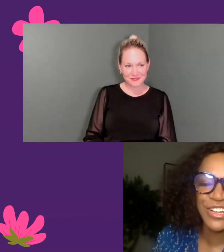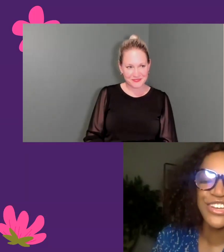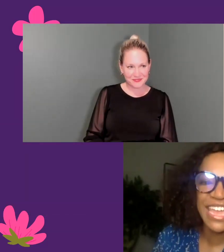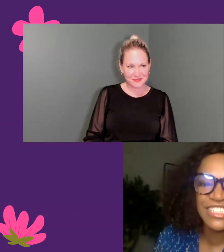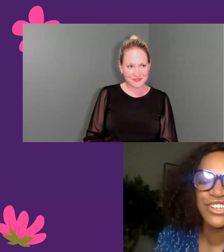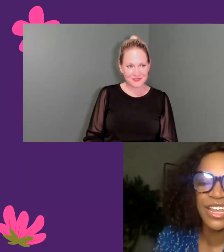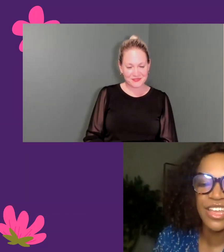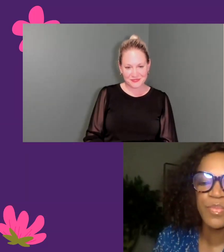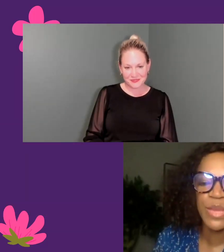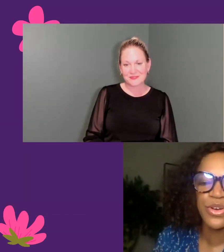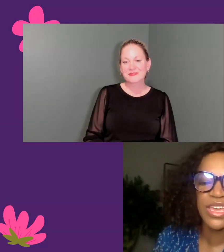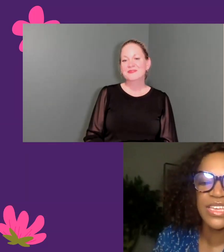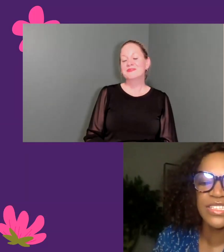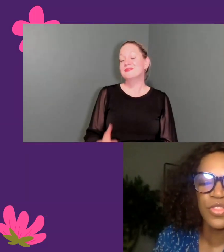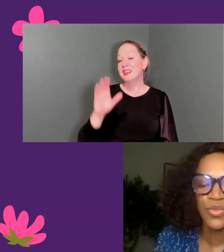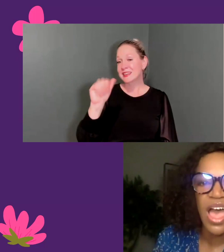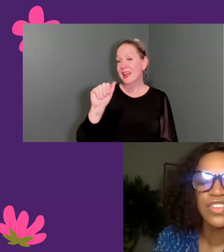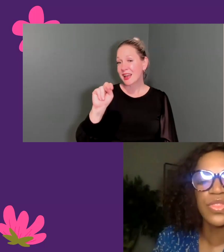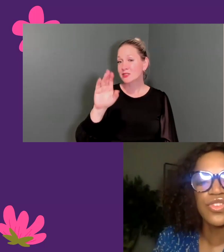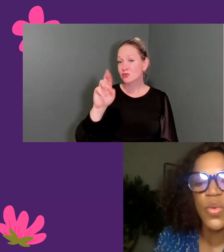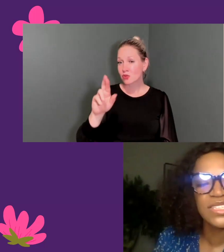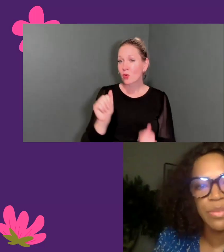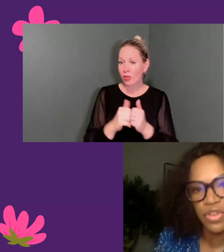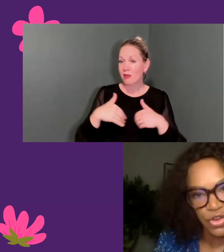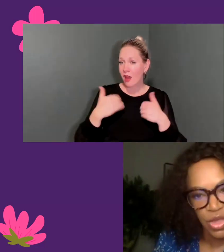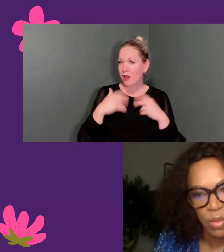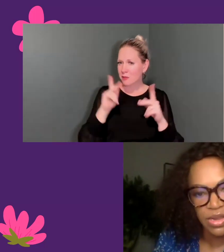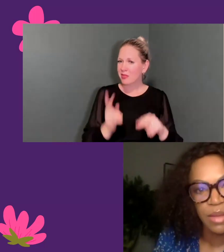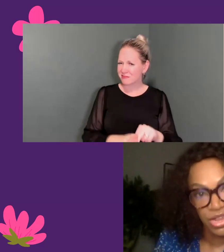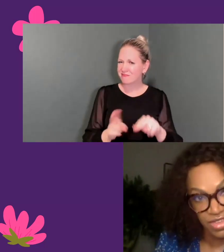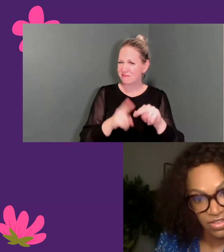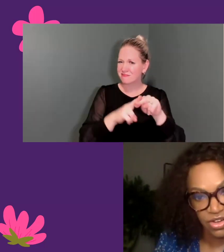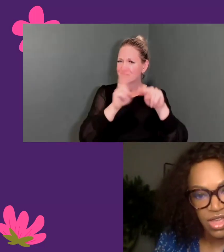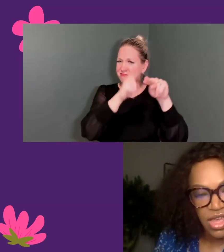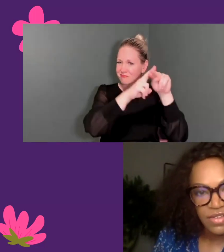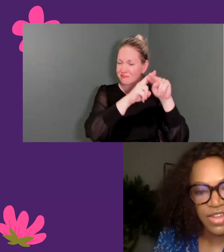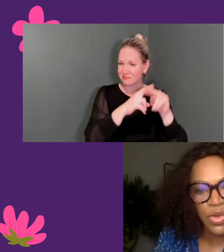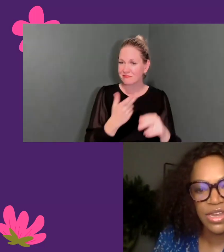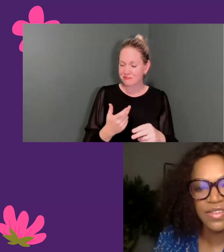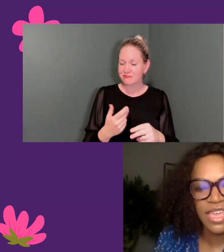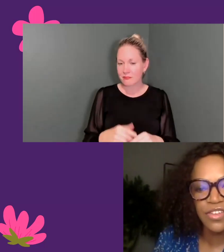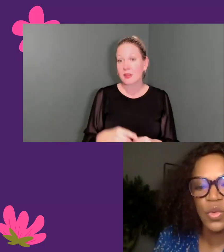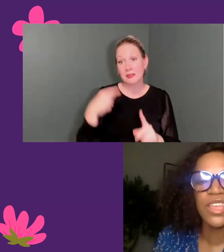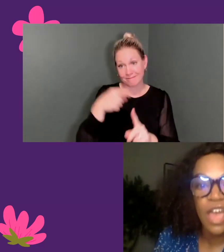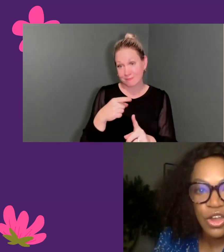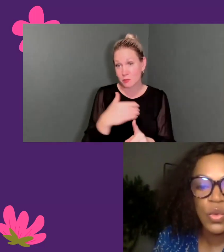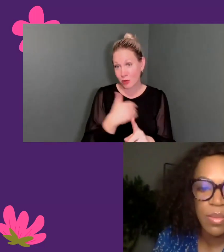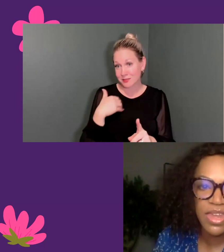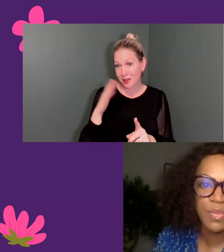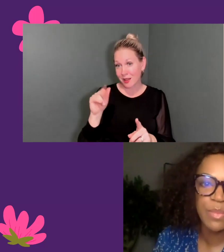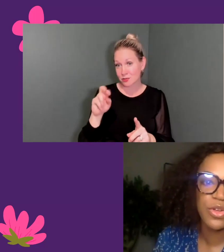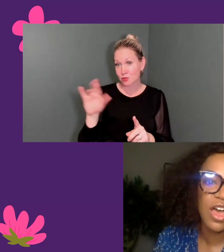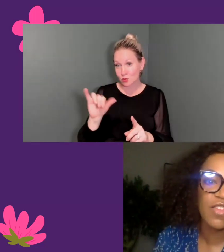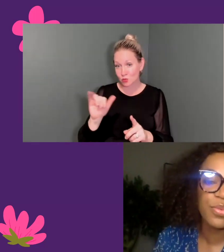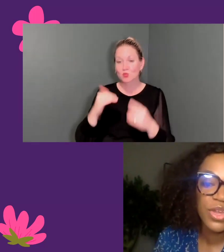discussed earlier, cancer in young people is on the rise, with no exception for young women and breast cancer. Today, we're going to dig into what younger women